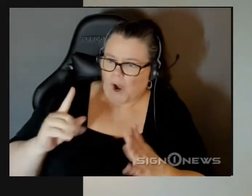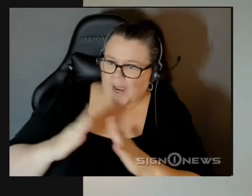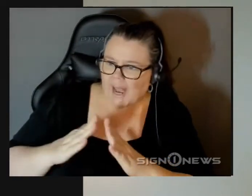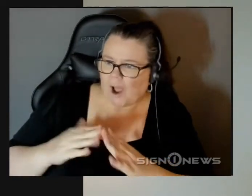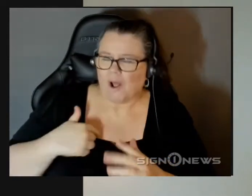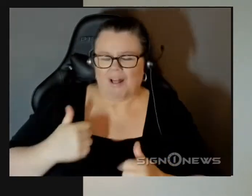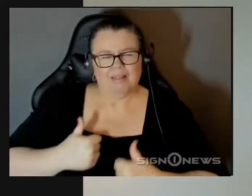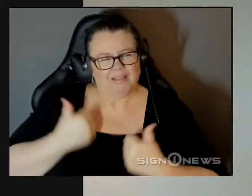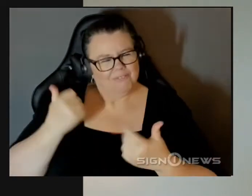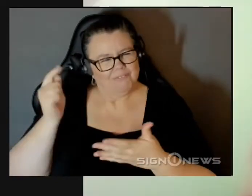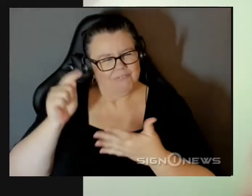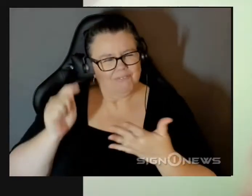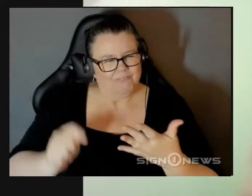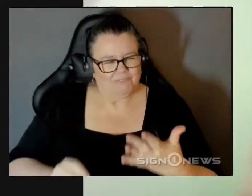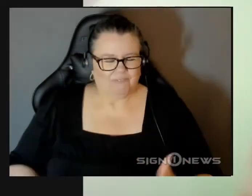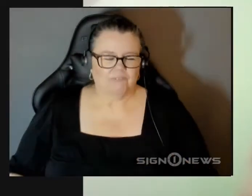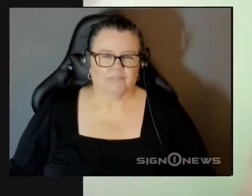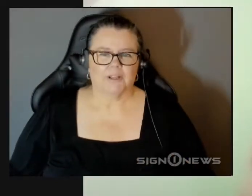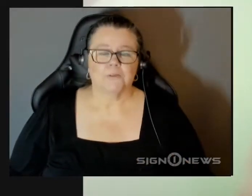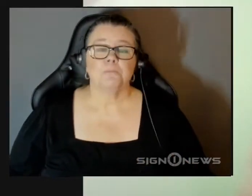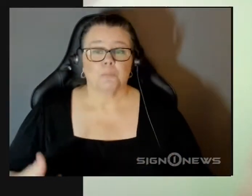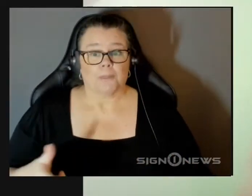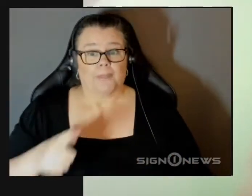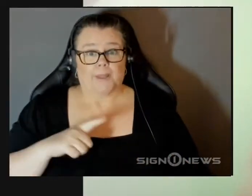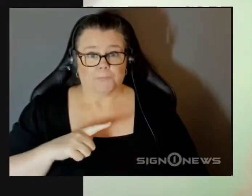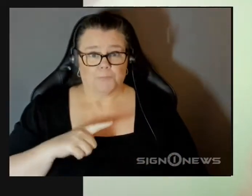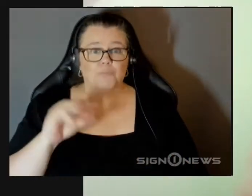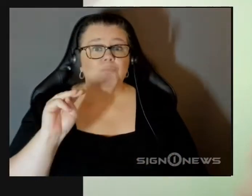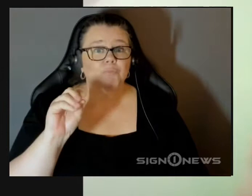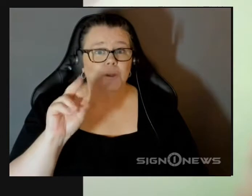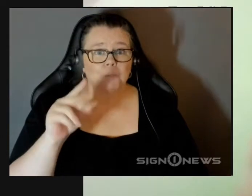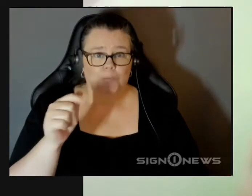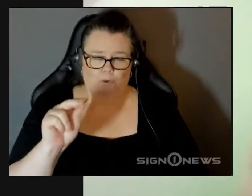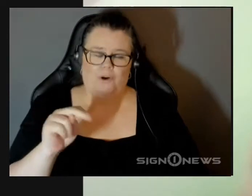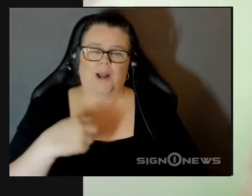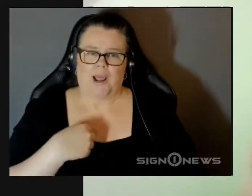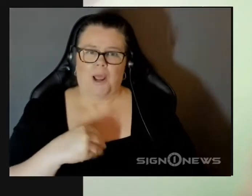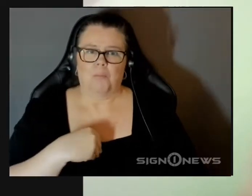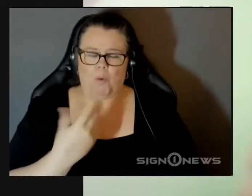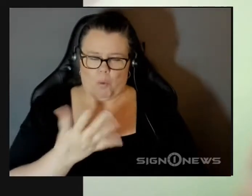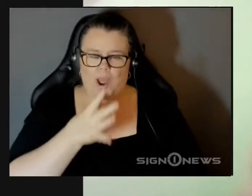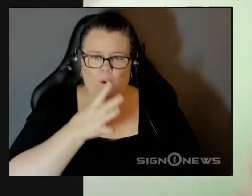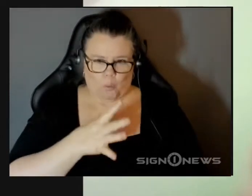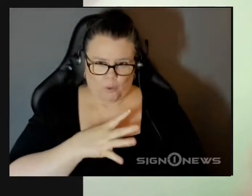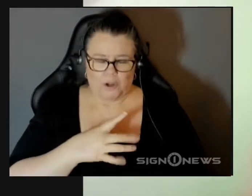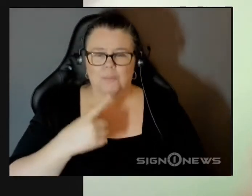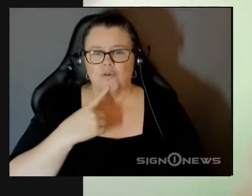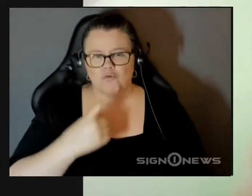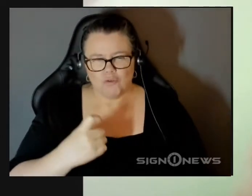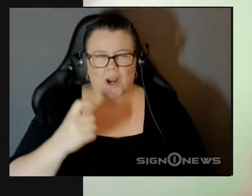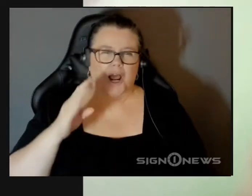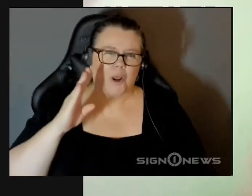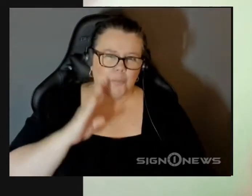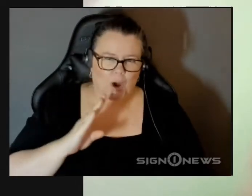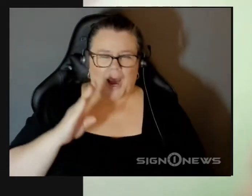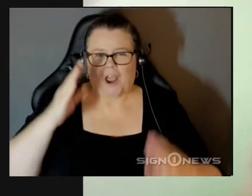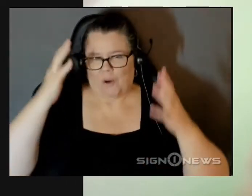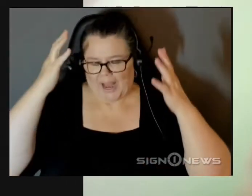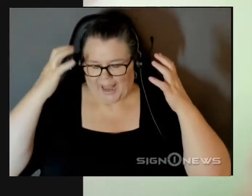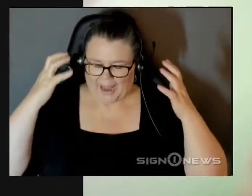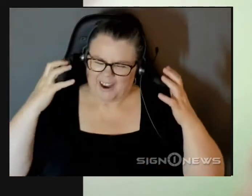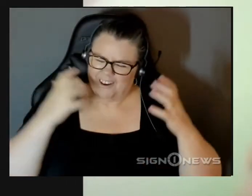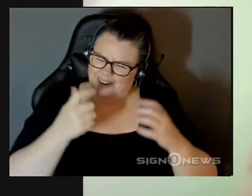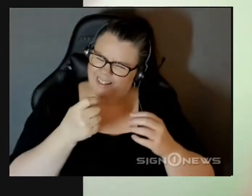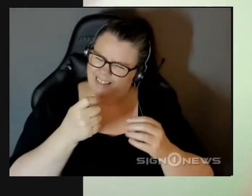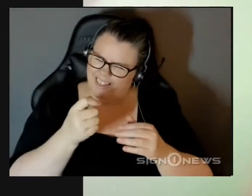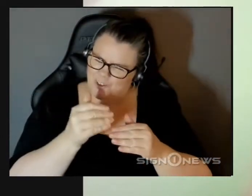This is Morgan Whitlatch. I'm a white woman with red brownish hair, a little too much gray than I would like,